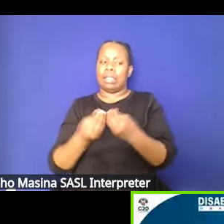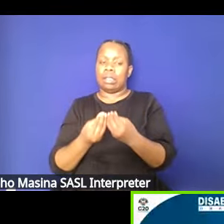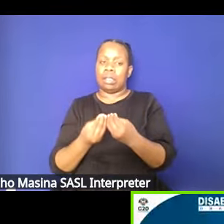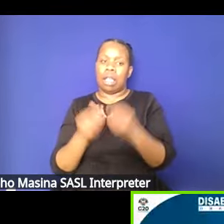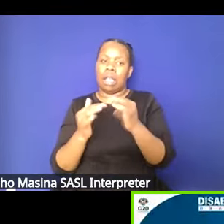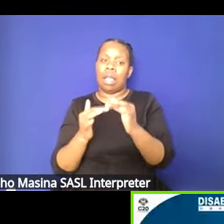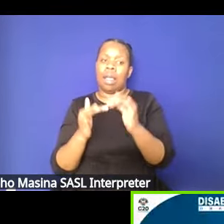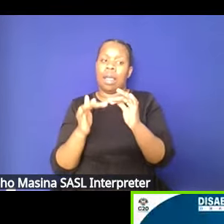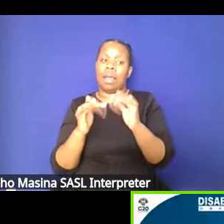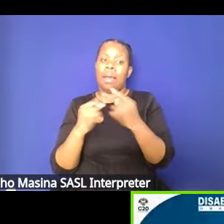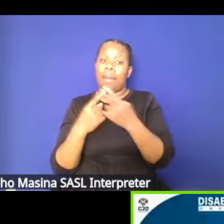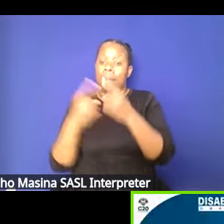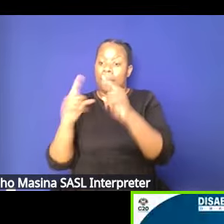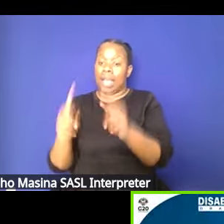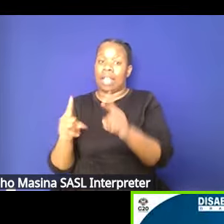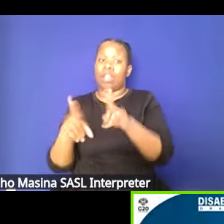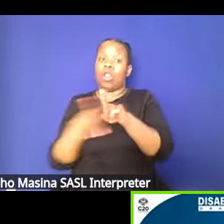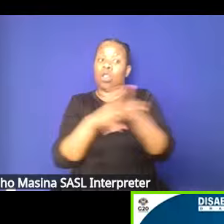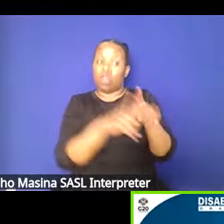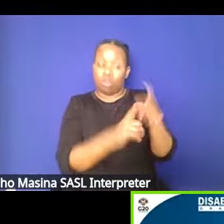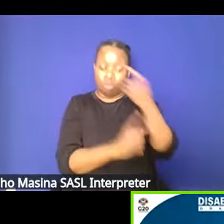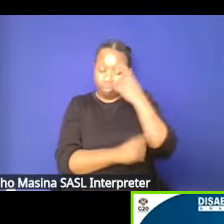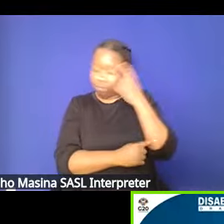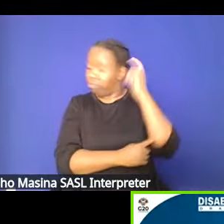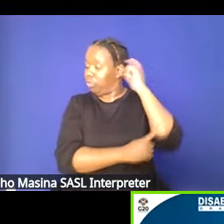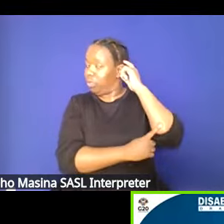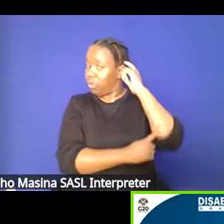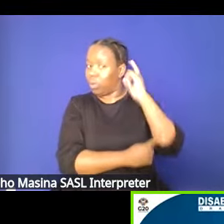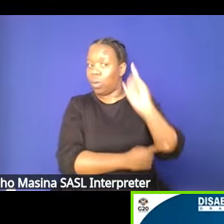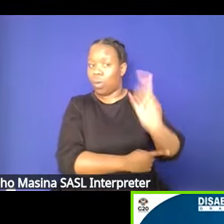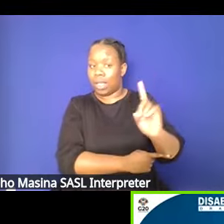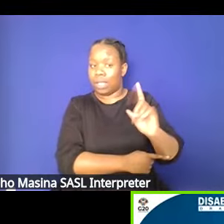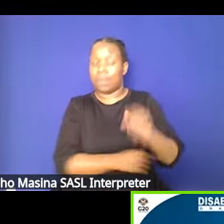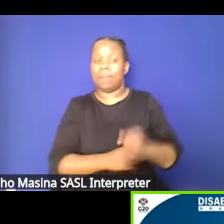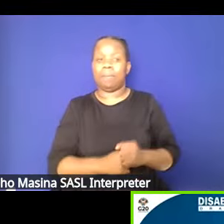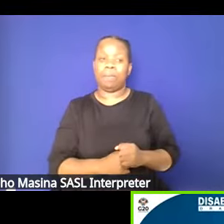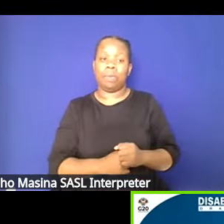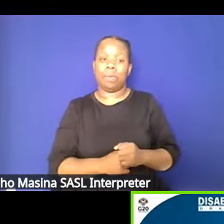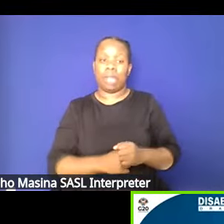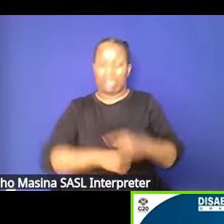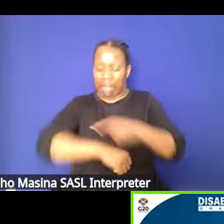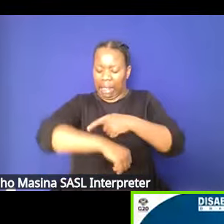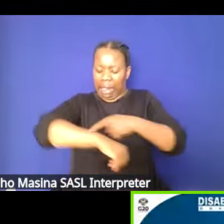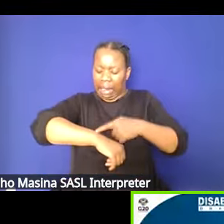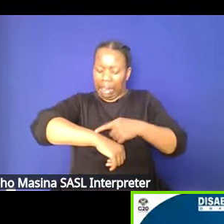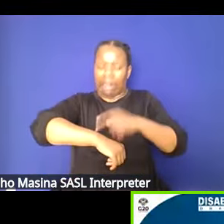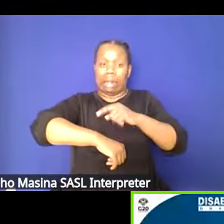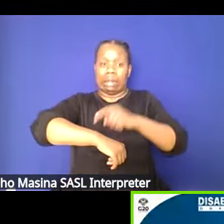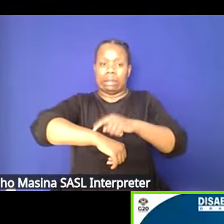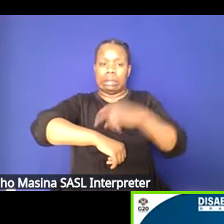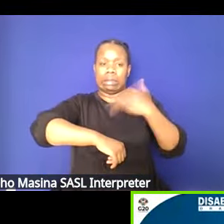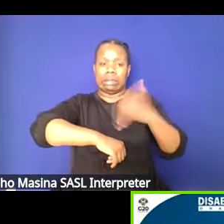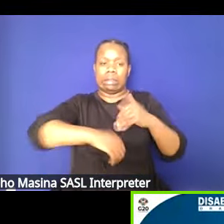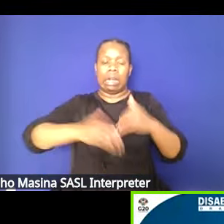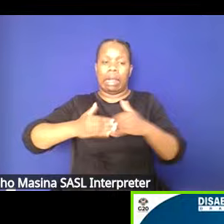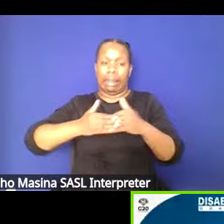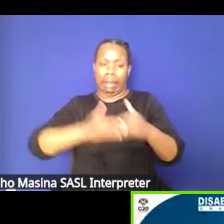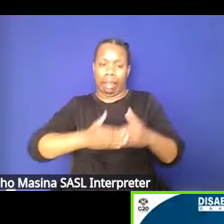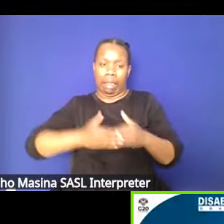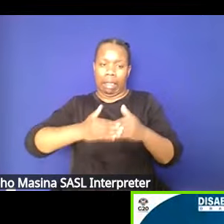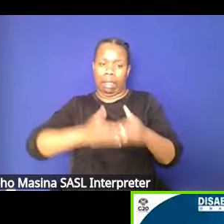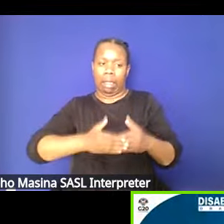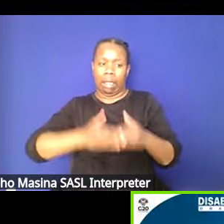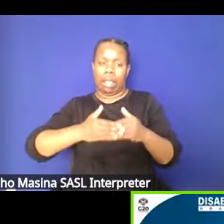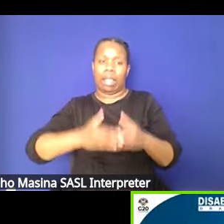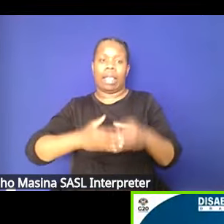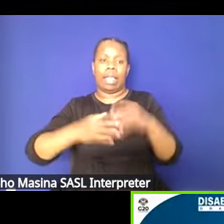However, we must also bear in mind that wound care is a